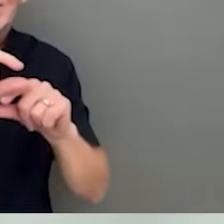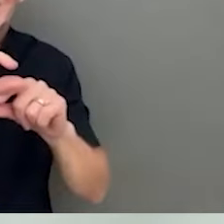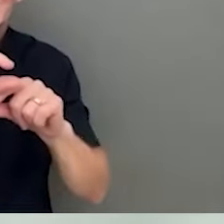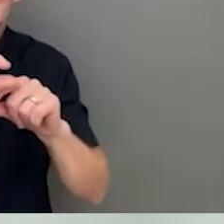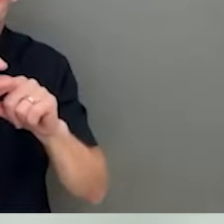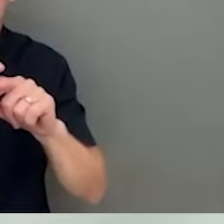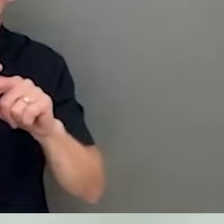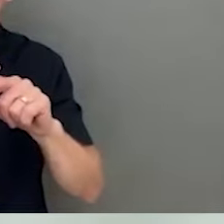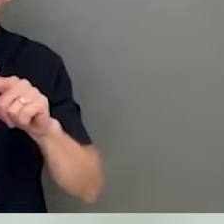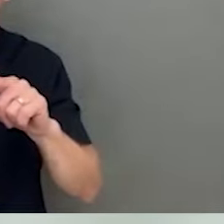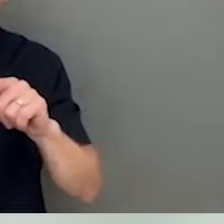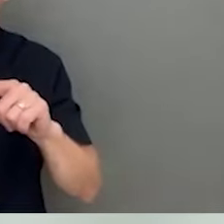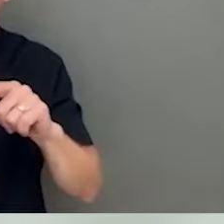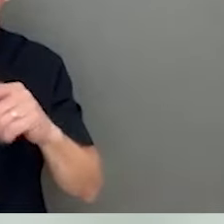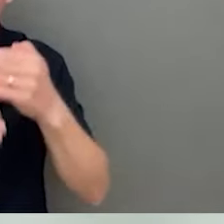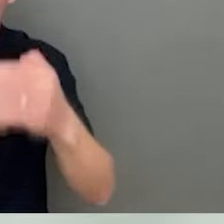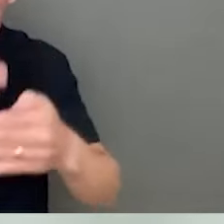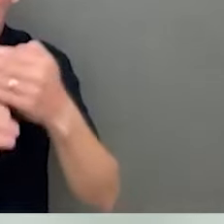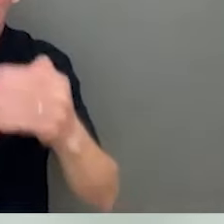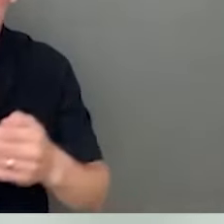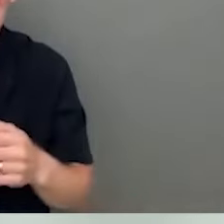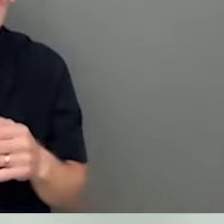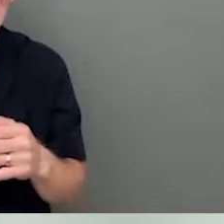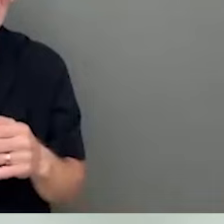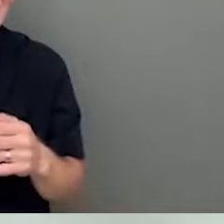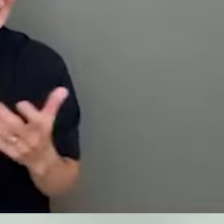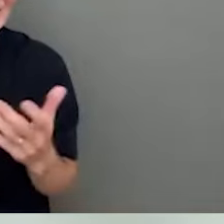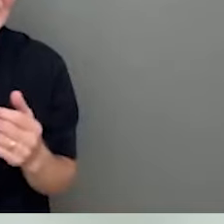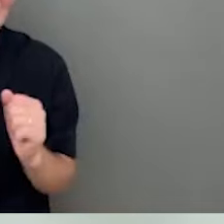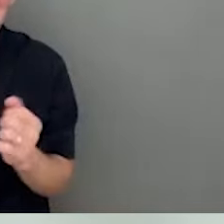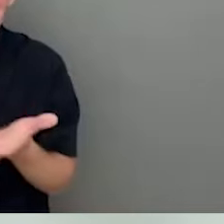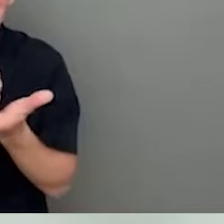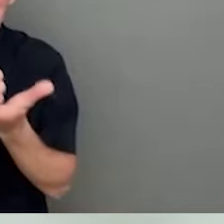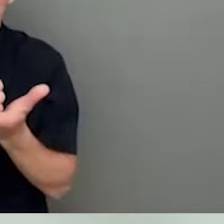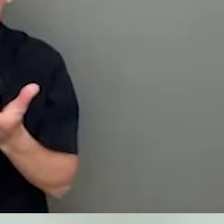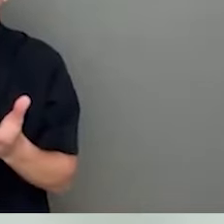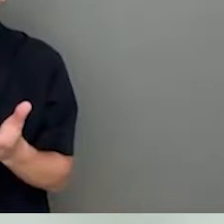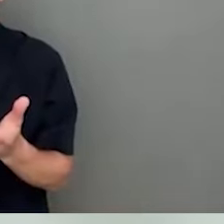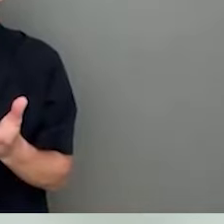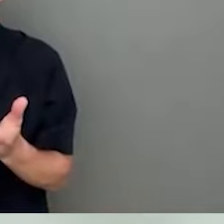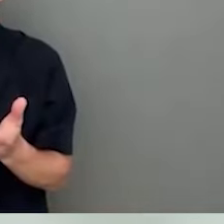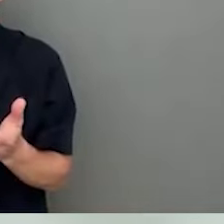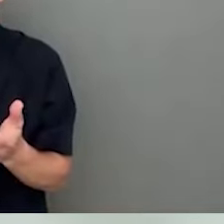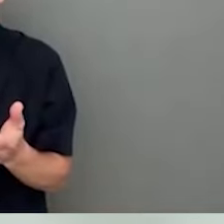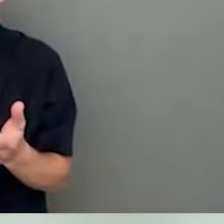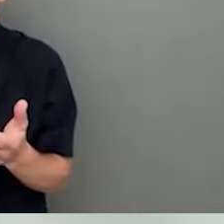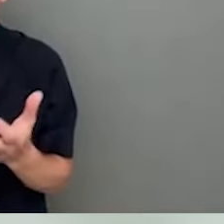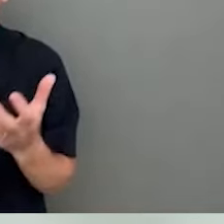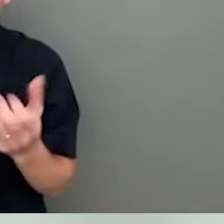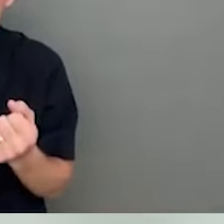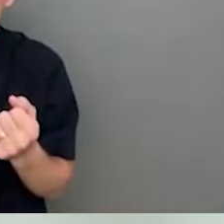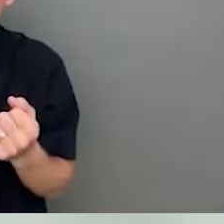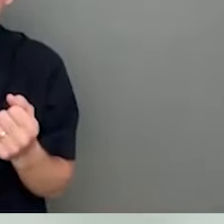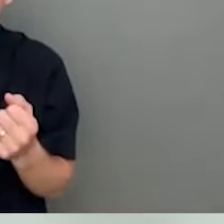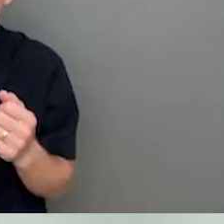is these are likely to work better when there is some kind of distinct source of funding. Simply saying we will set up a fund, we hope people